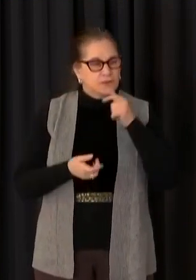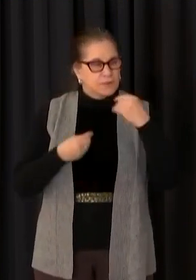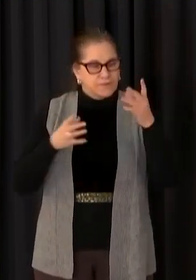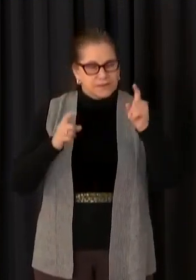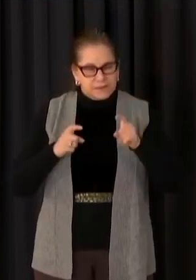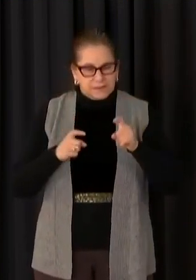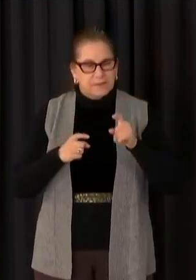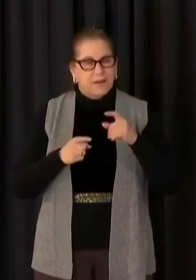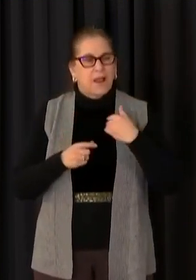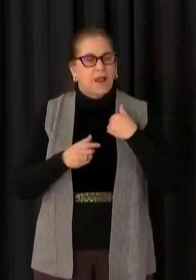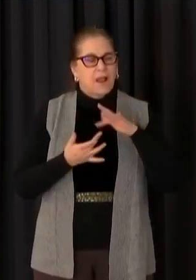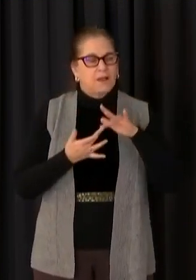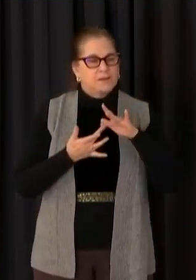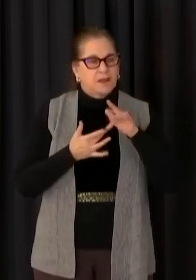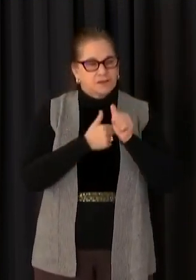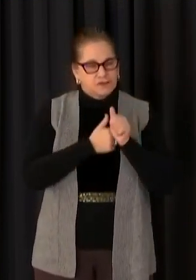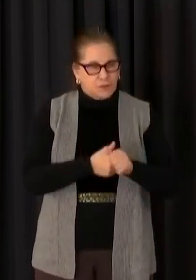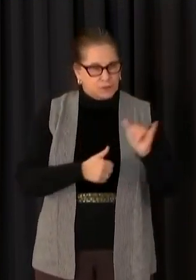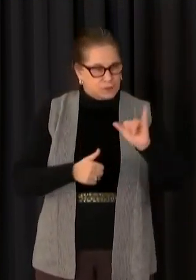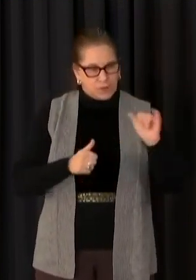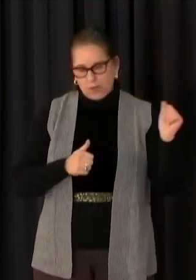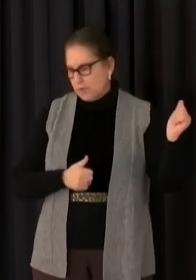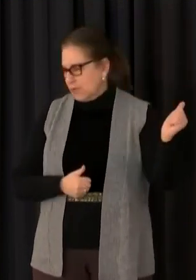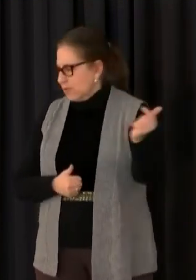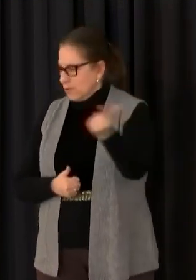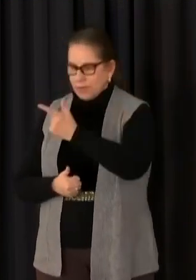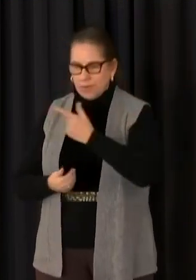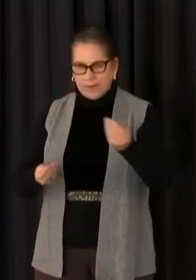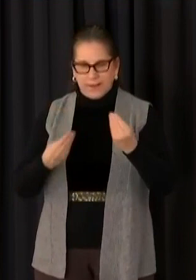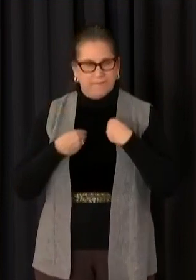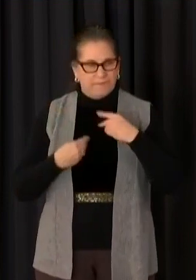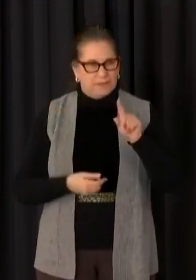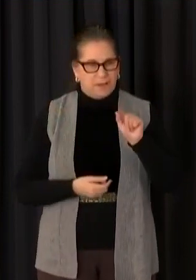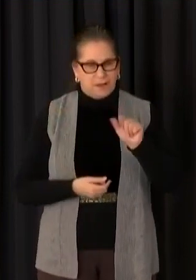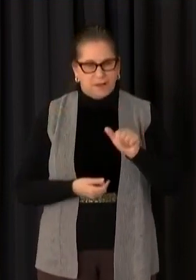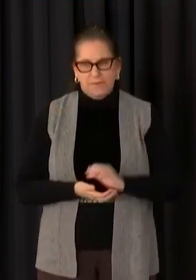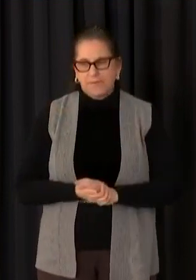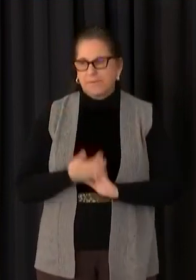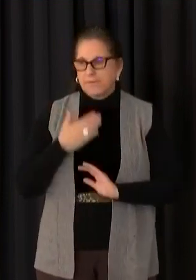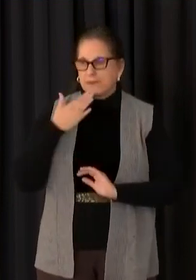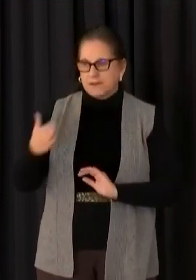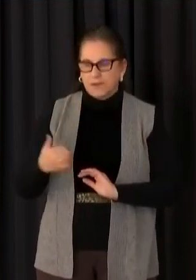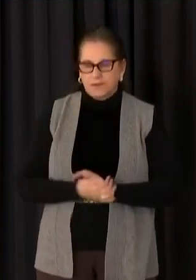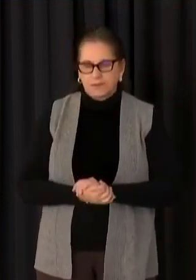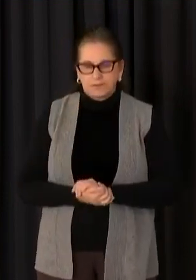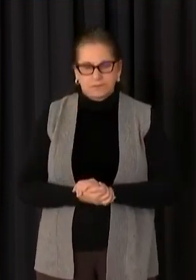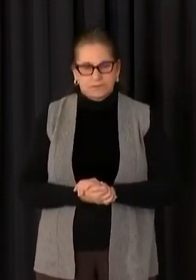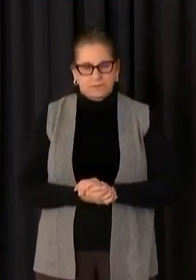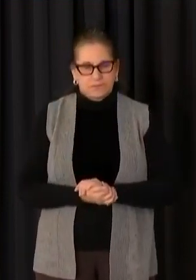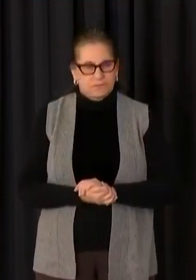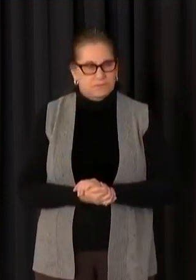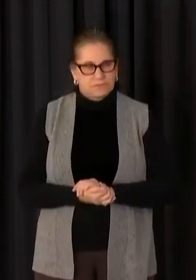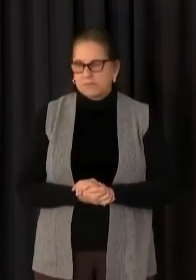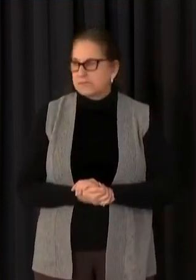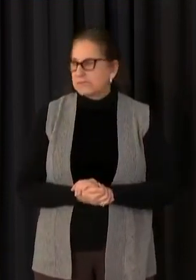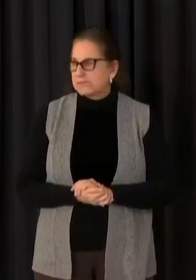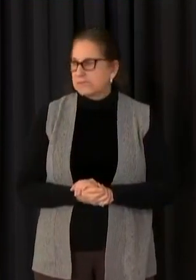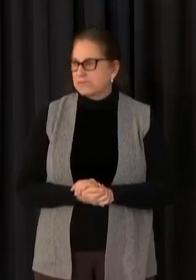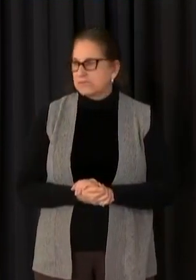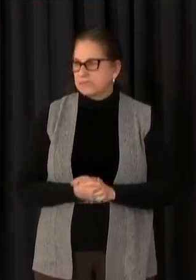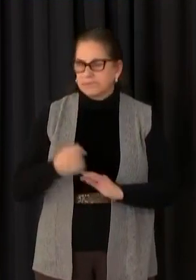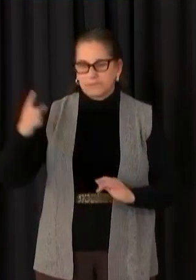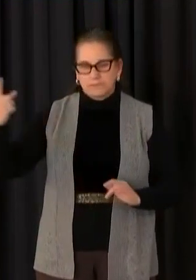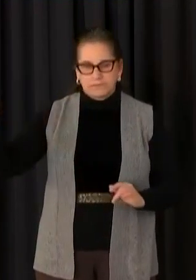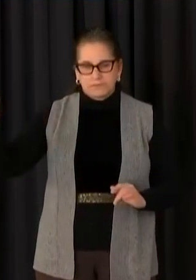tracing and the reporting of cases. Thank you. Any other questions? Yes,